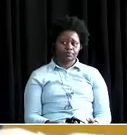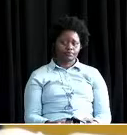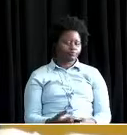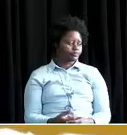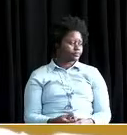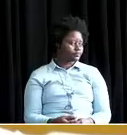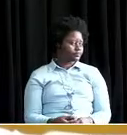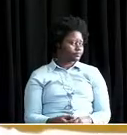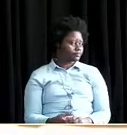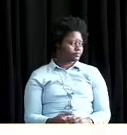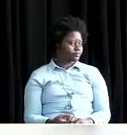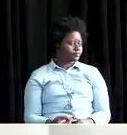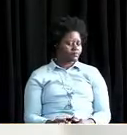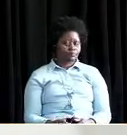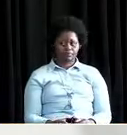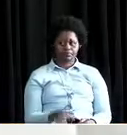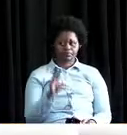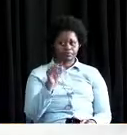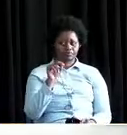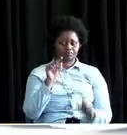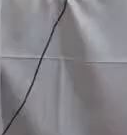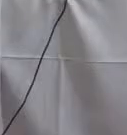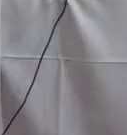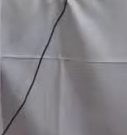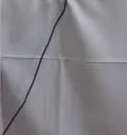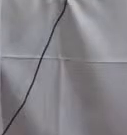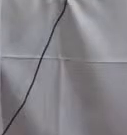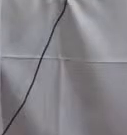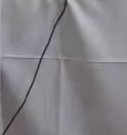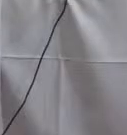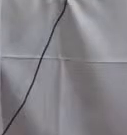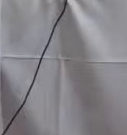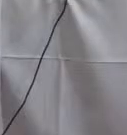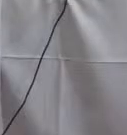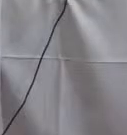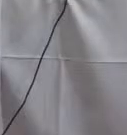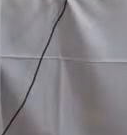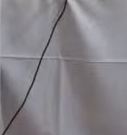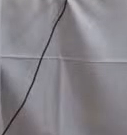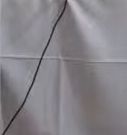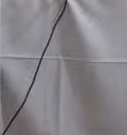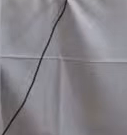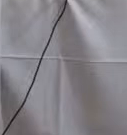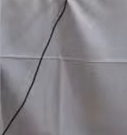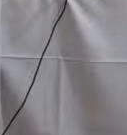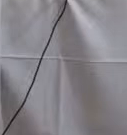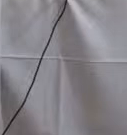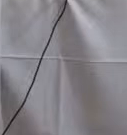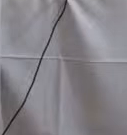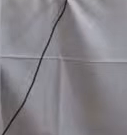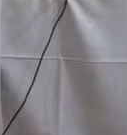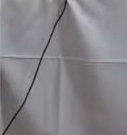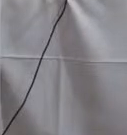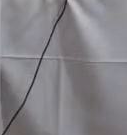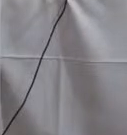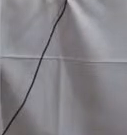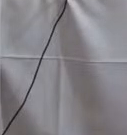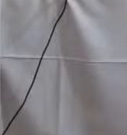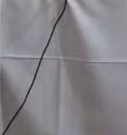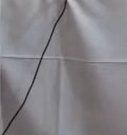are you hearing me? No, you are not. You are not audible, Councillor Ben. Is not. You are not audible at